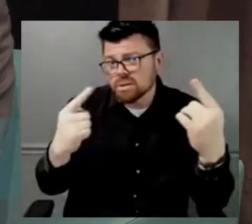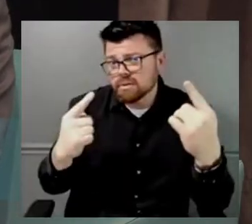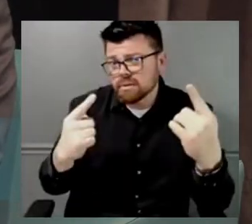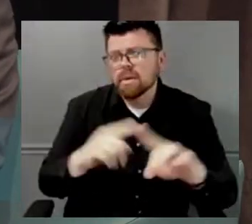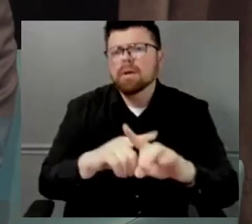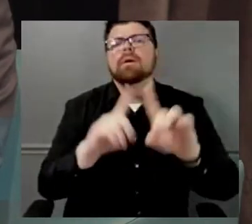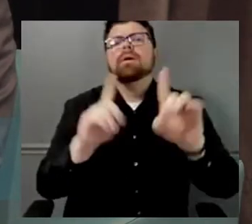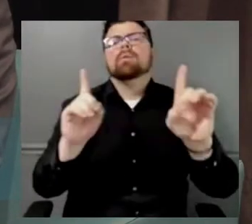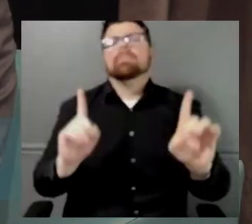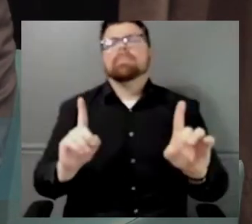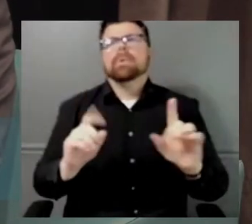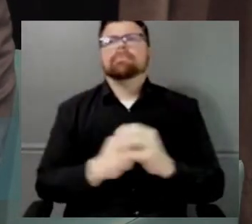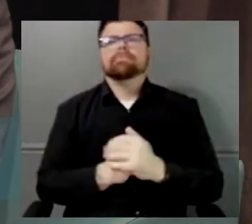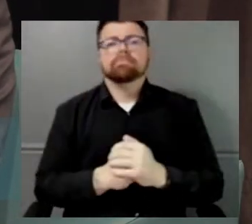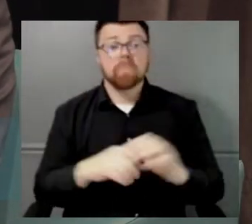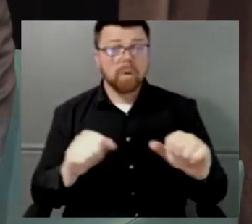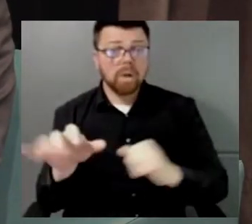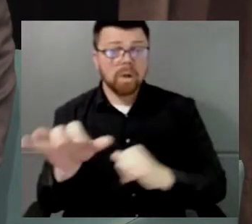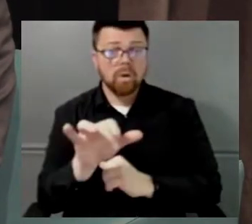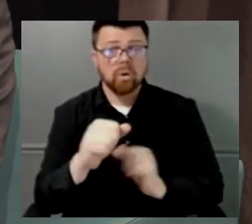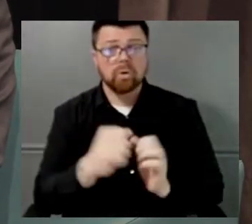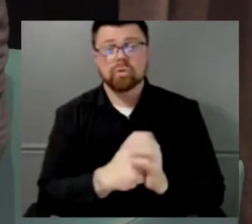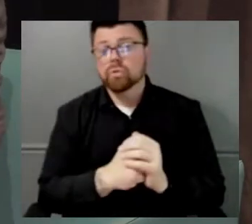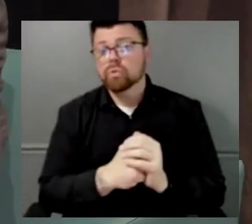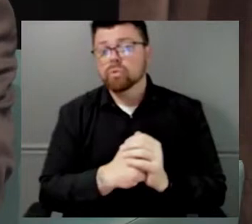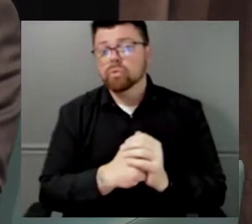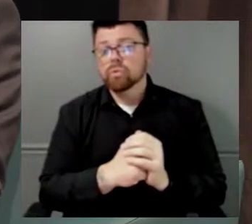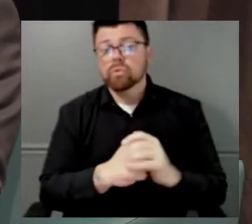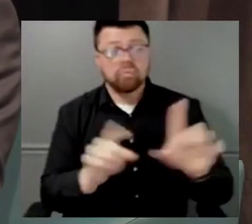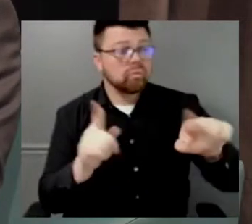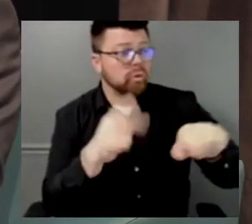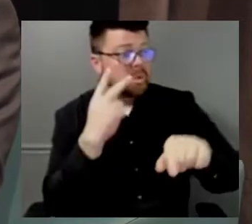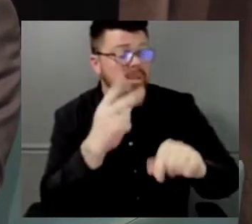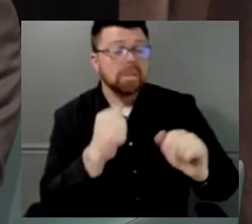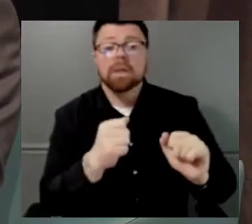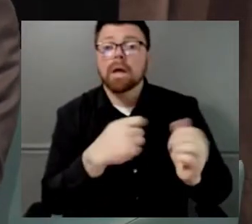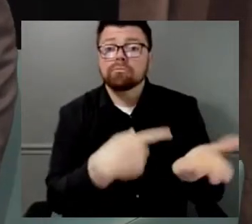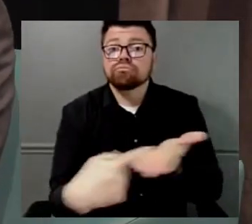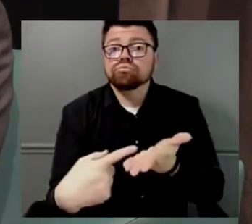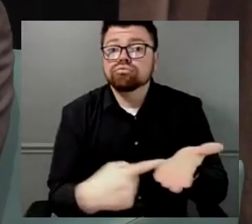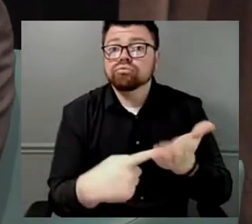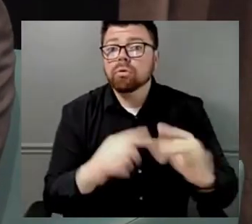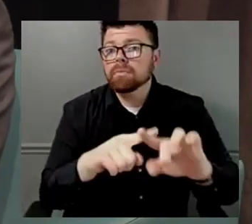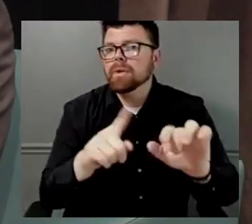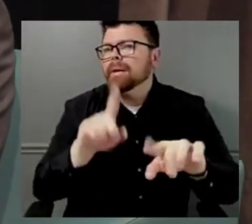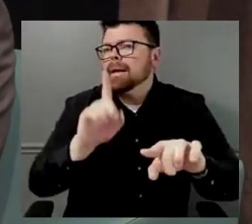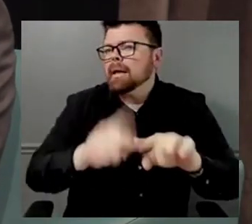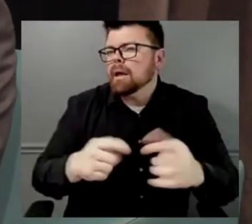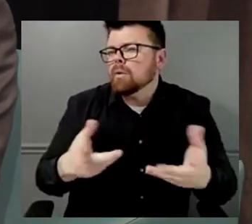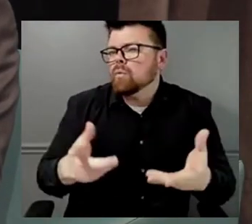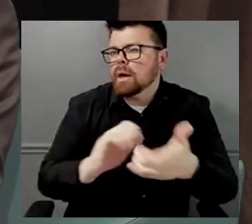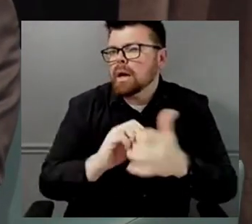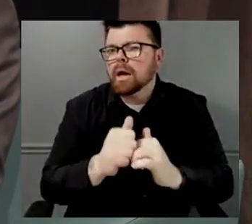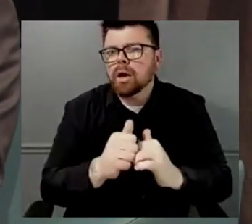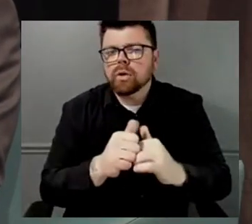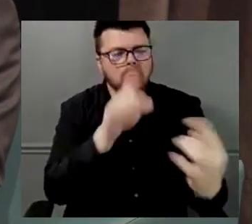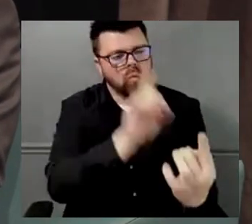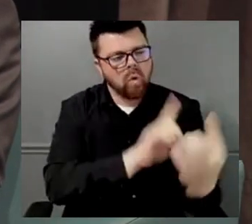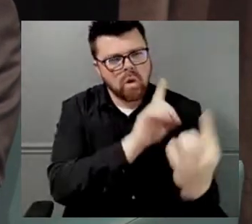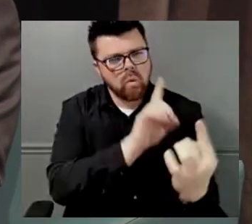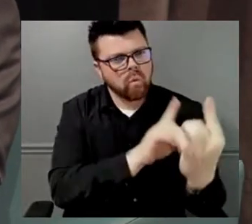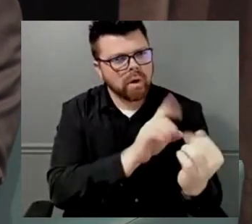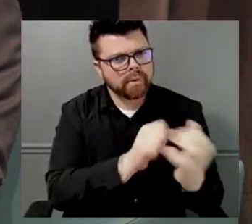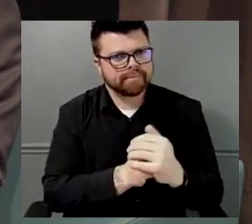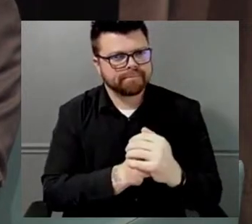And we can even maybe get a ticket to come see your oral arguments. But what we can't get is, of course, how you spend time with each other. And giving us